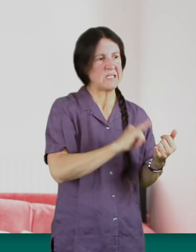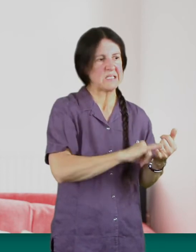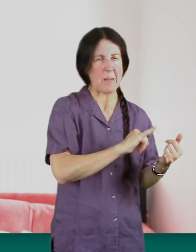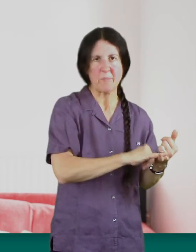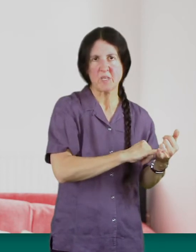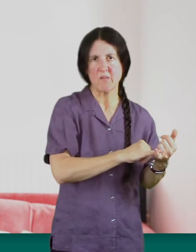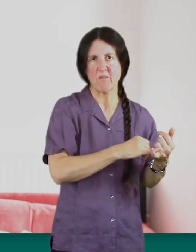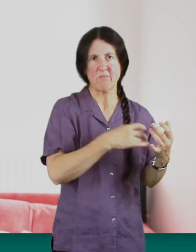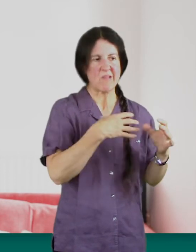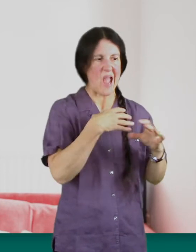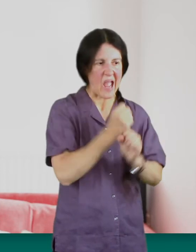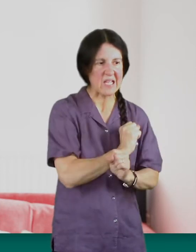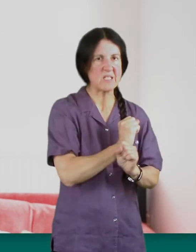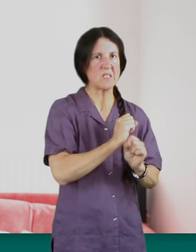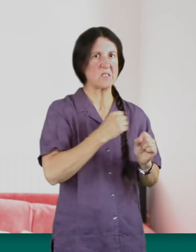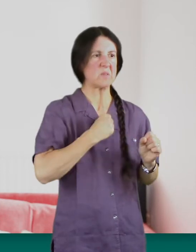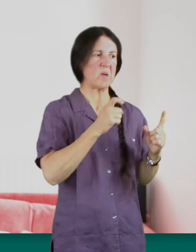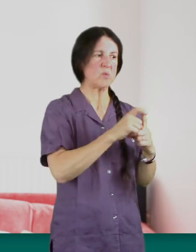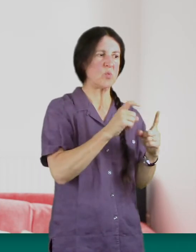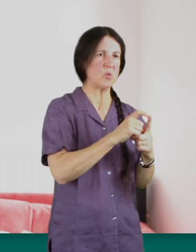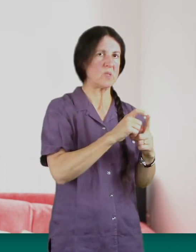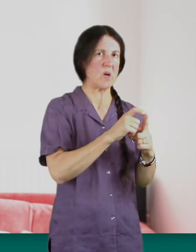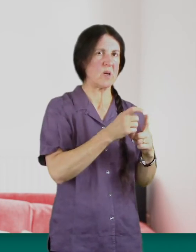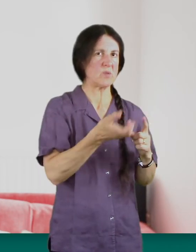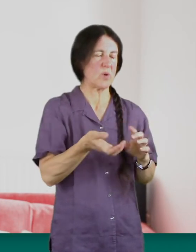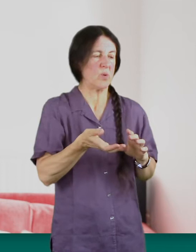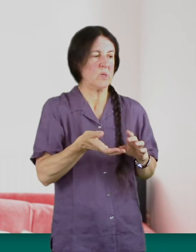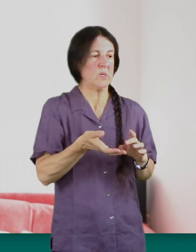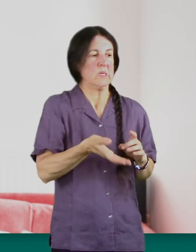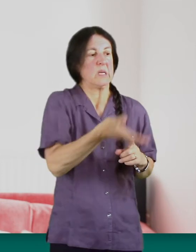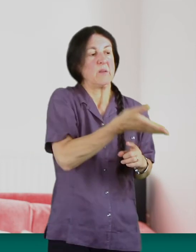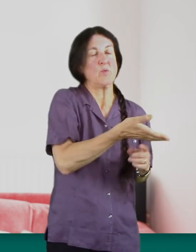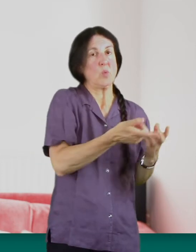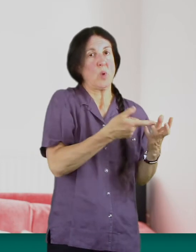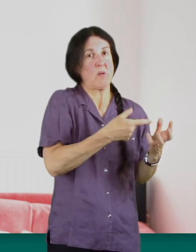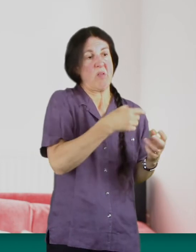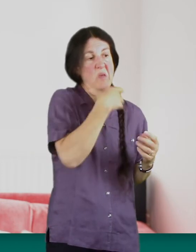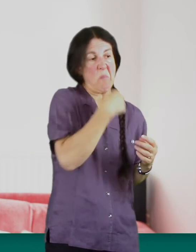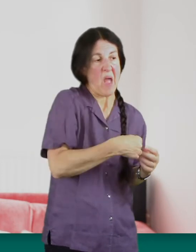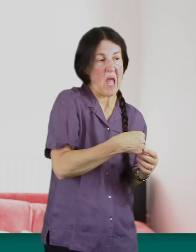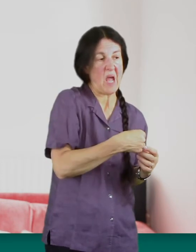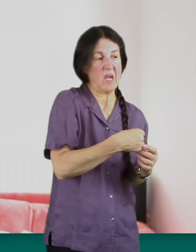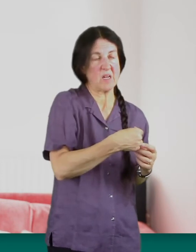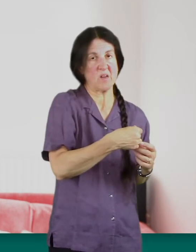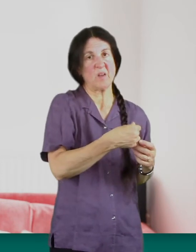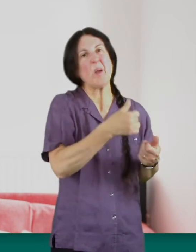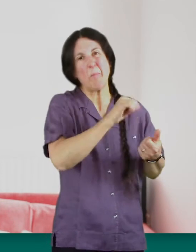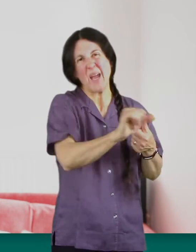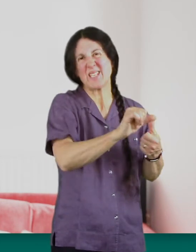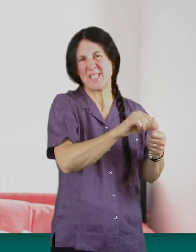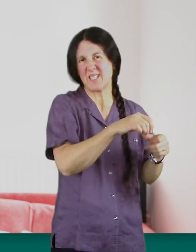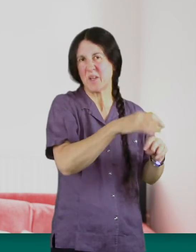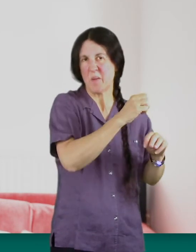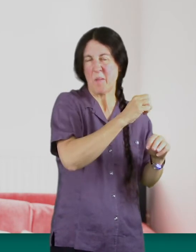that was his best man. And his best man was exactly that, just a companion from the tribe. Samson doesn't have anyone in